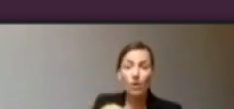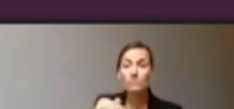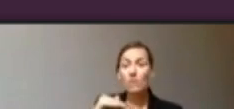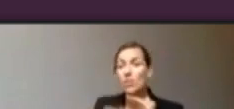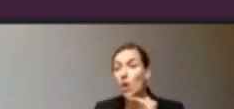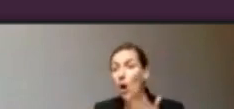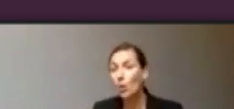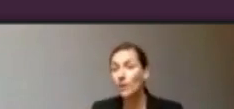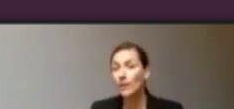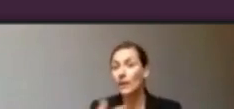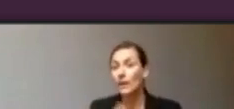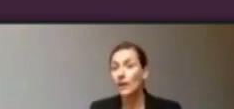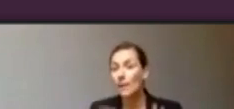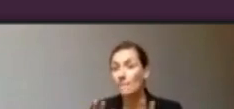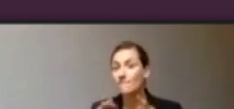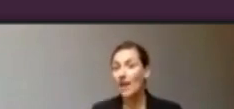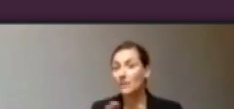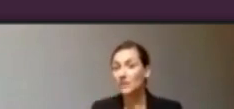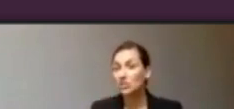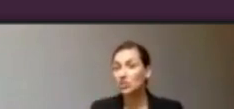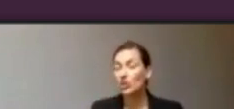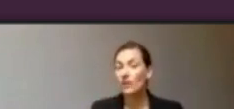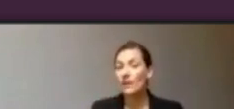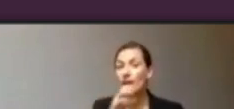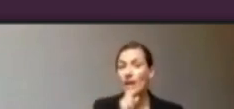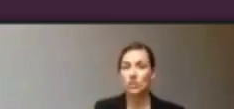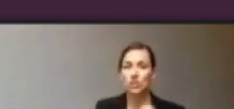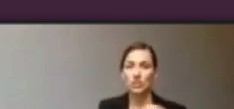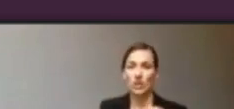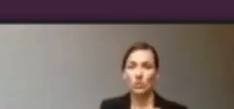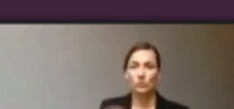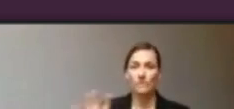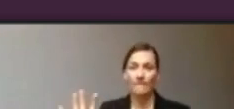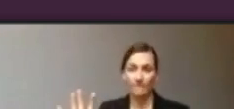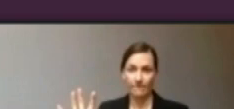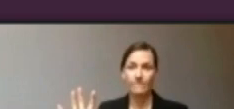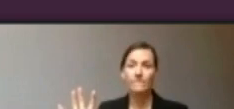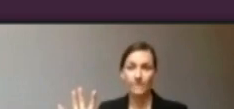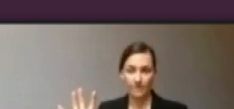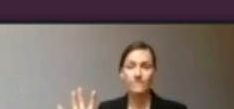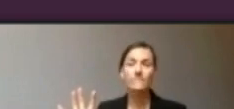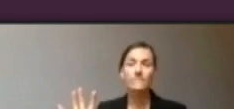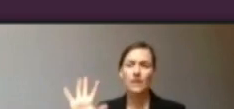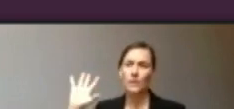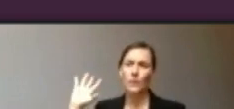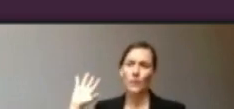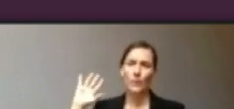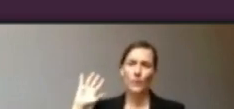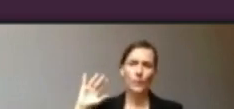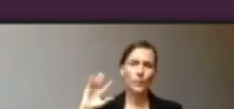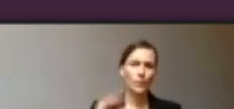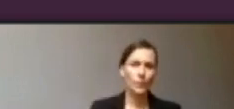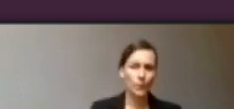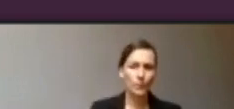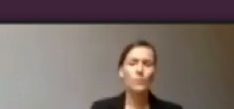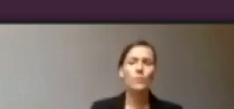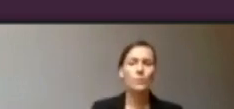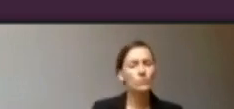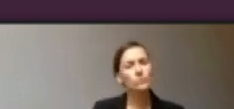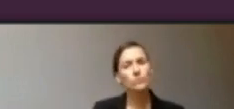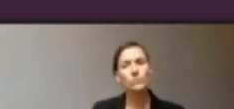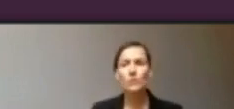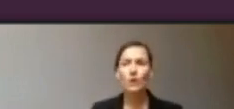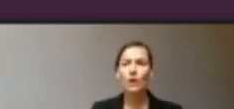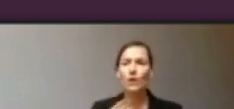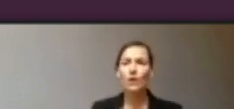with children between 0 and 5. It is a comprehensive, what we call a